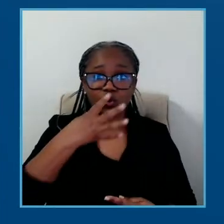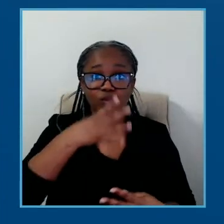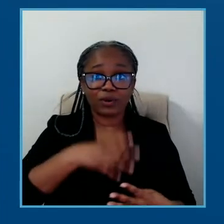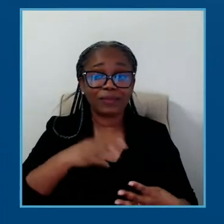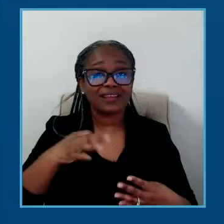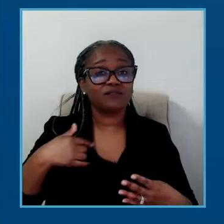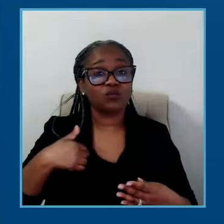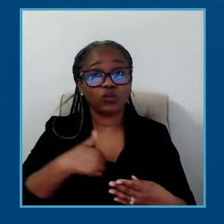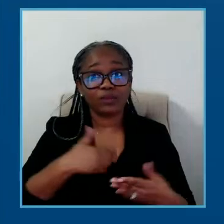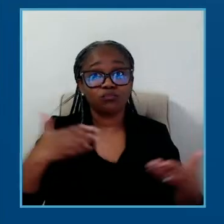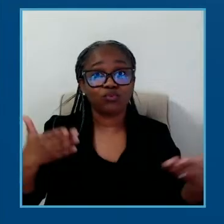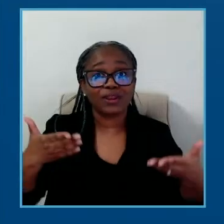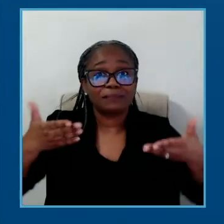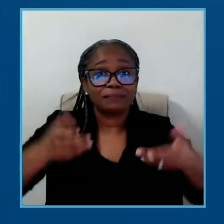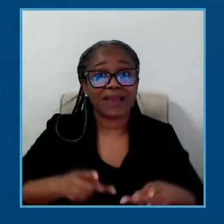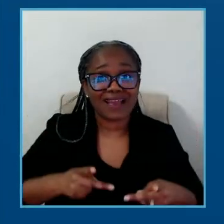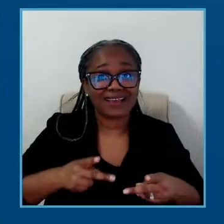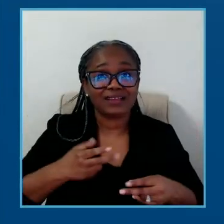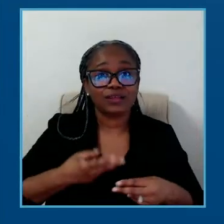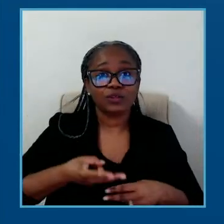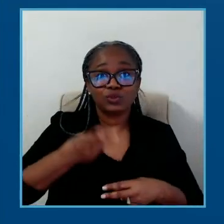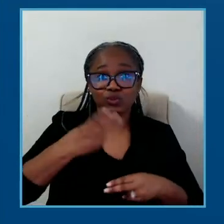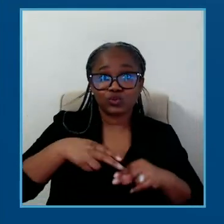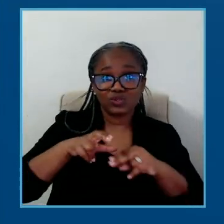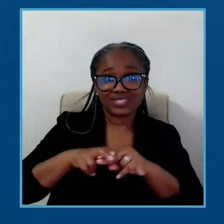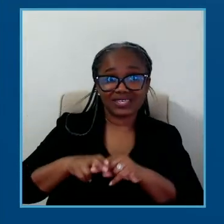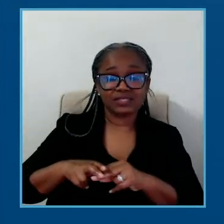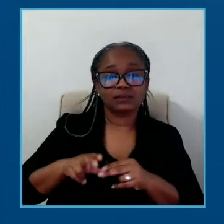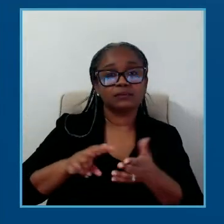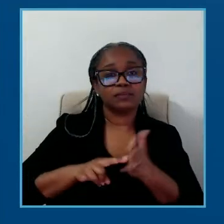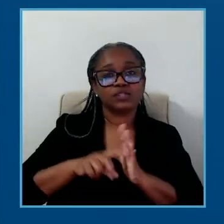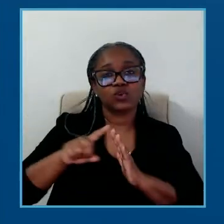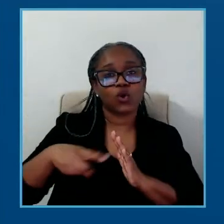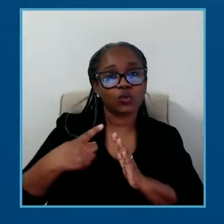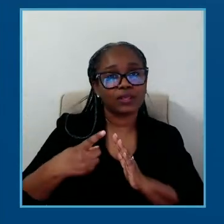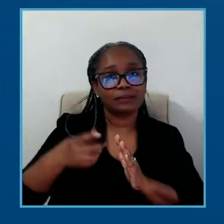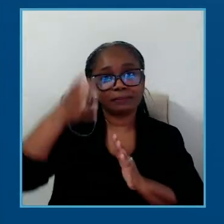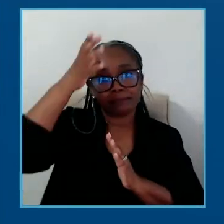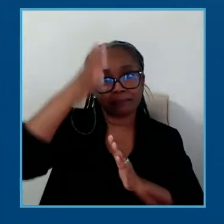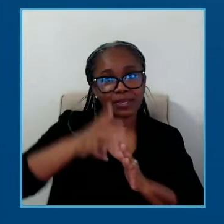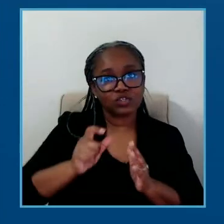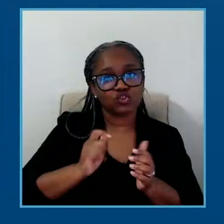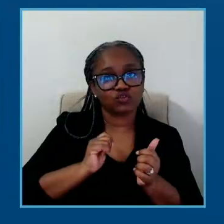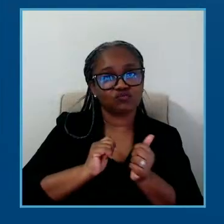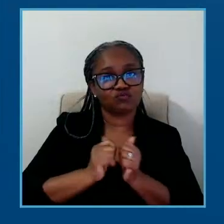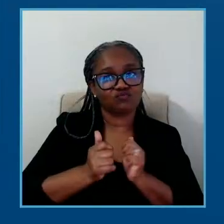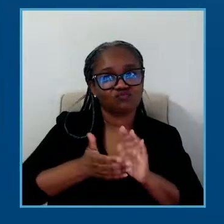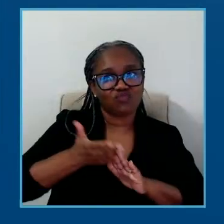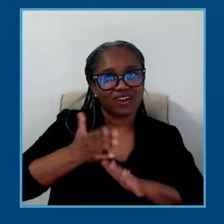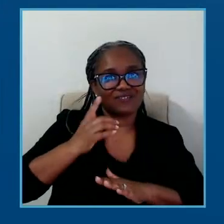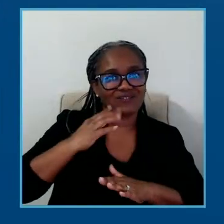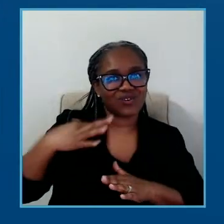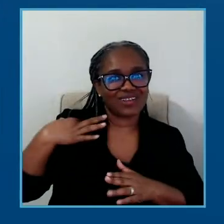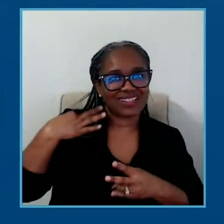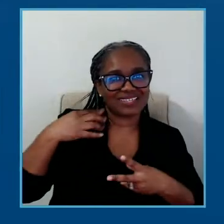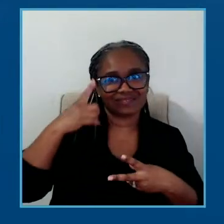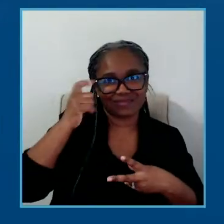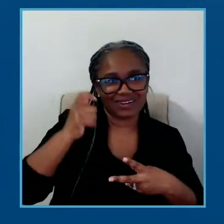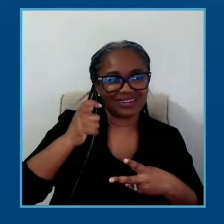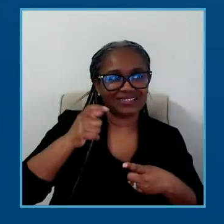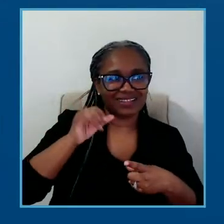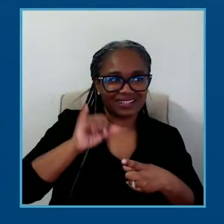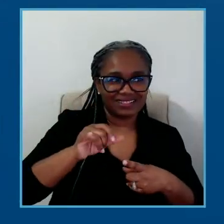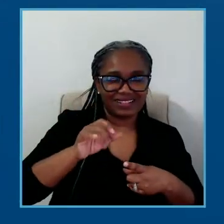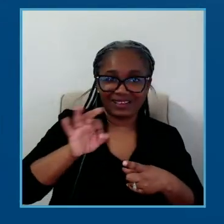election, only men candidates could run for these seats because a woman candidate would shift the gender parity rule. And so I don't think the issues can be squared away